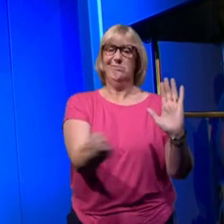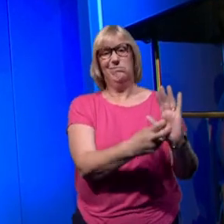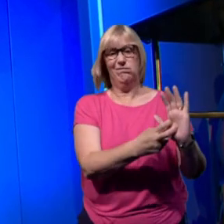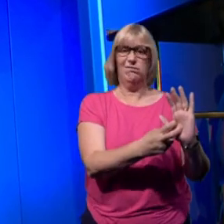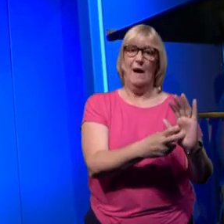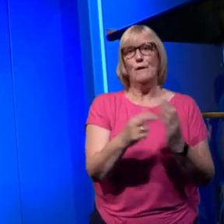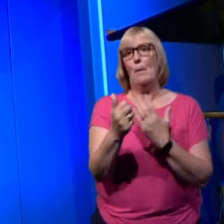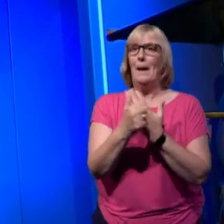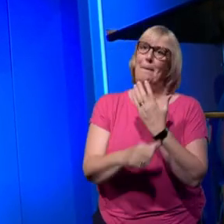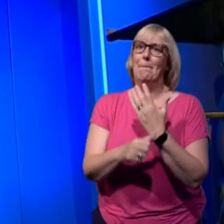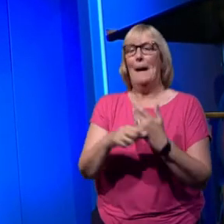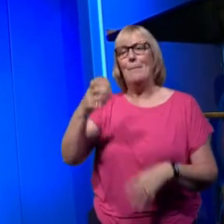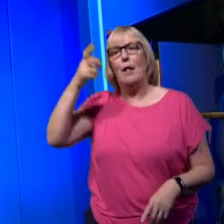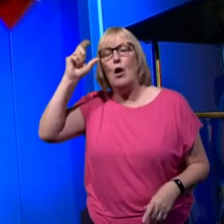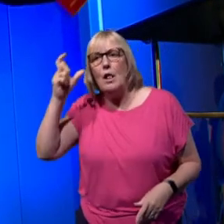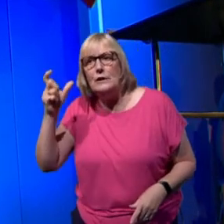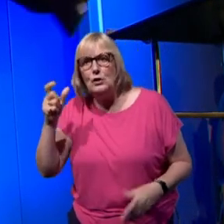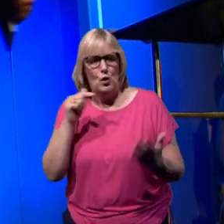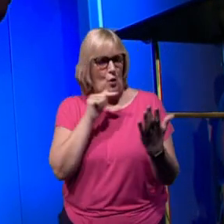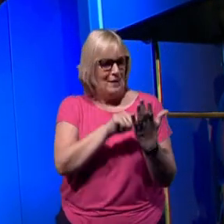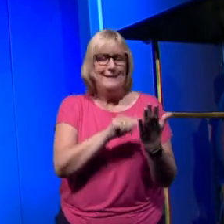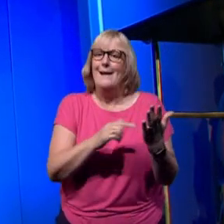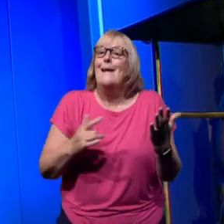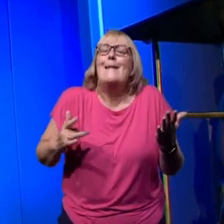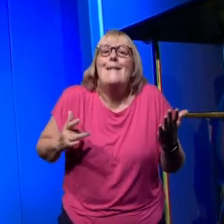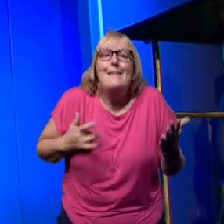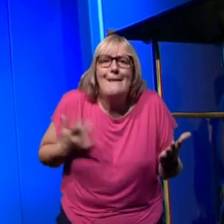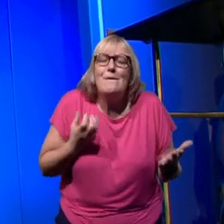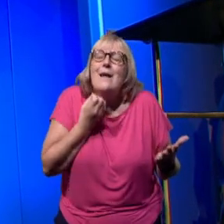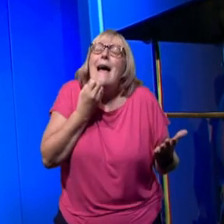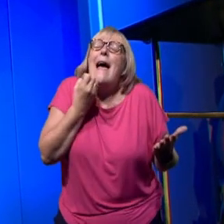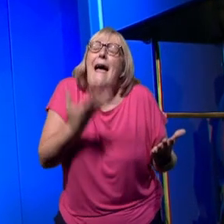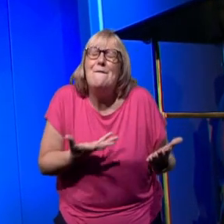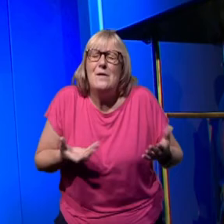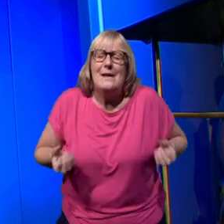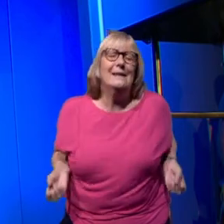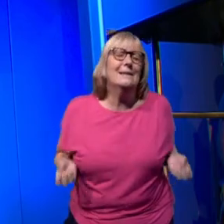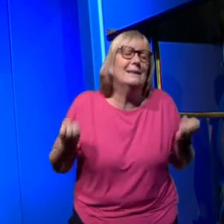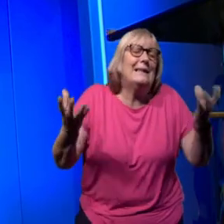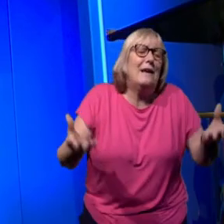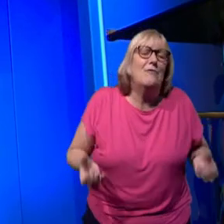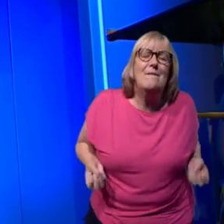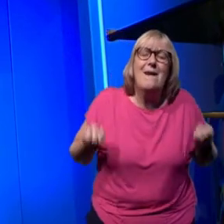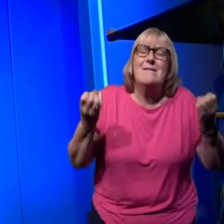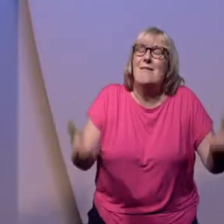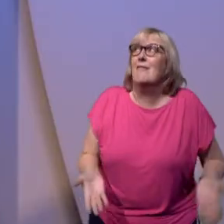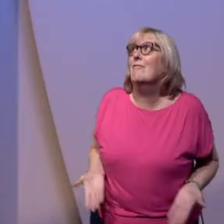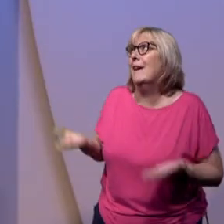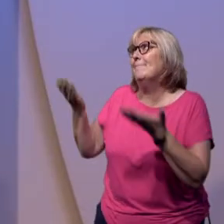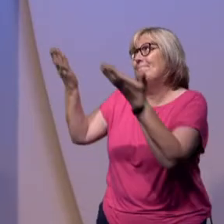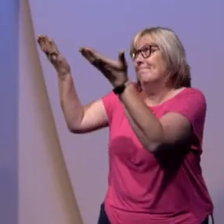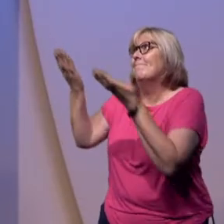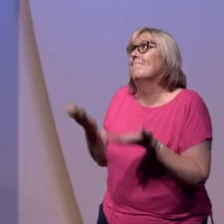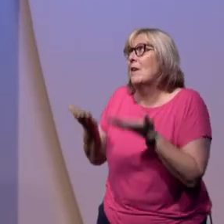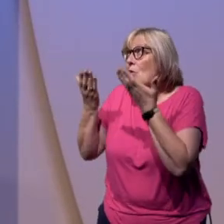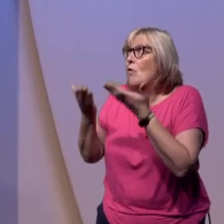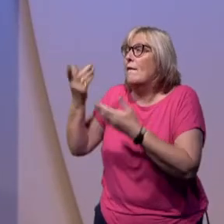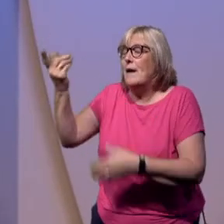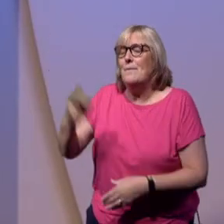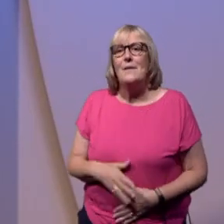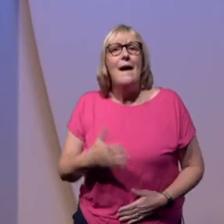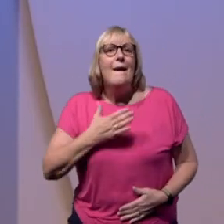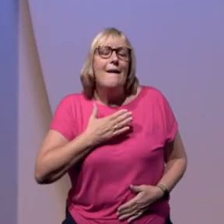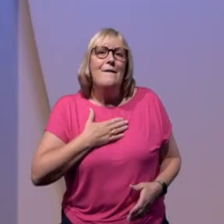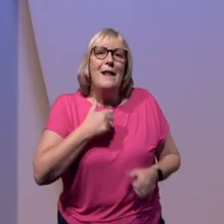from Bible college, but this is living out everyday sacrifice for the Lord Jesus. If you like a good